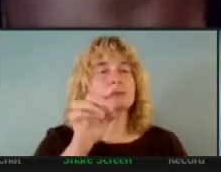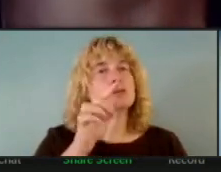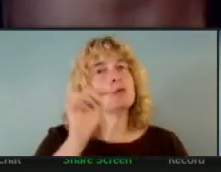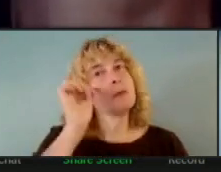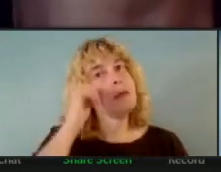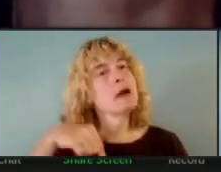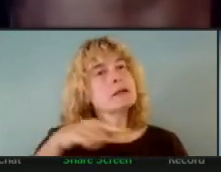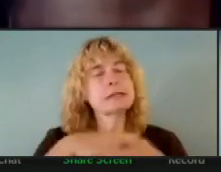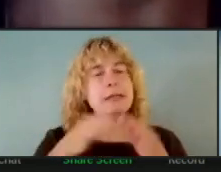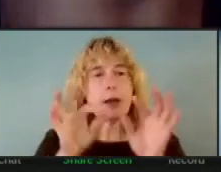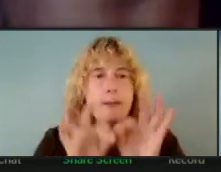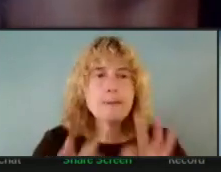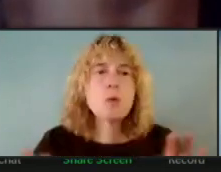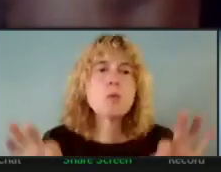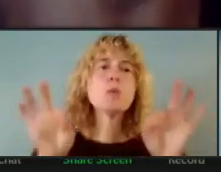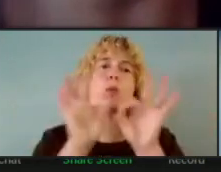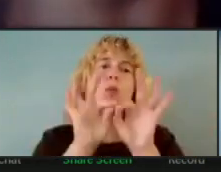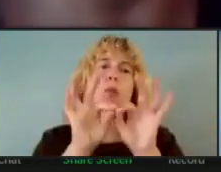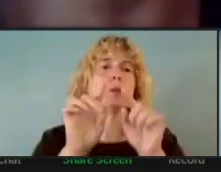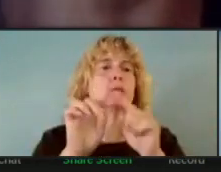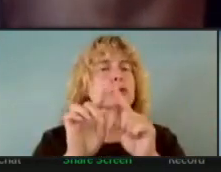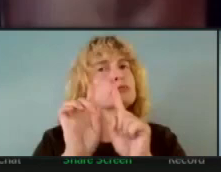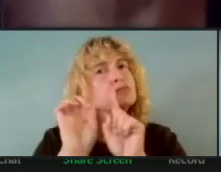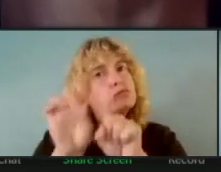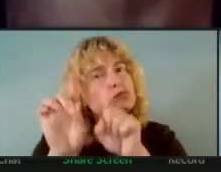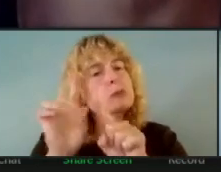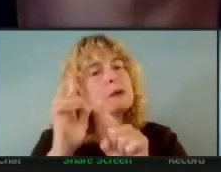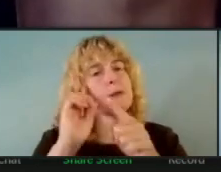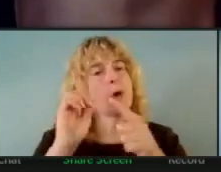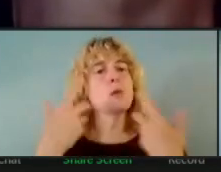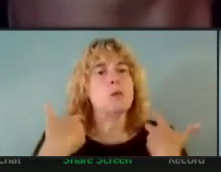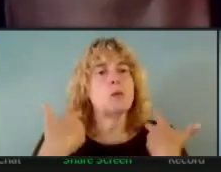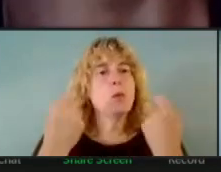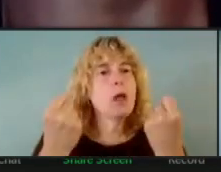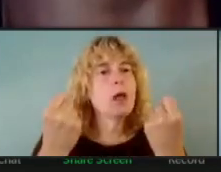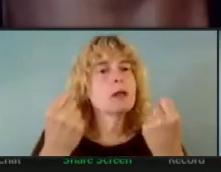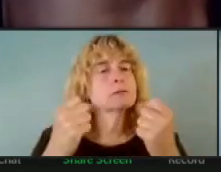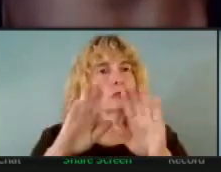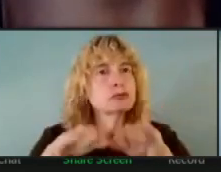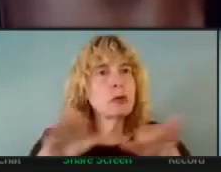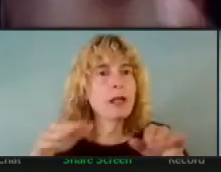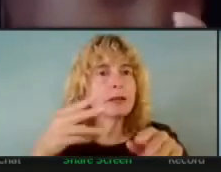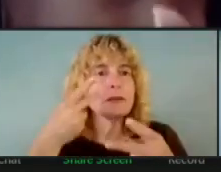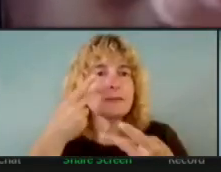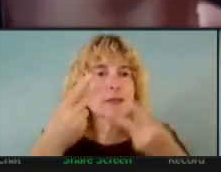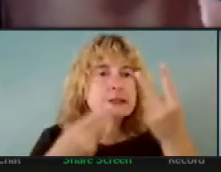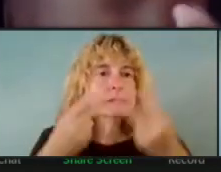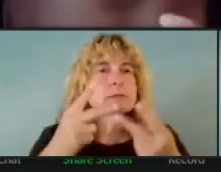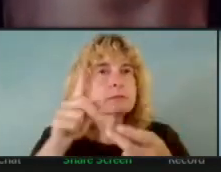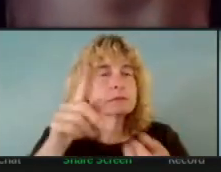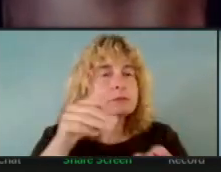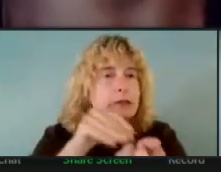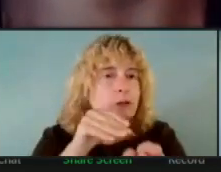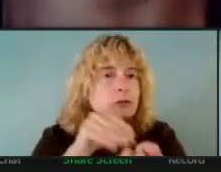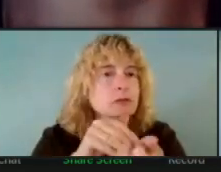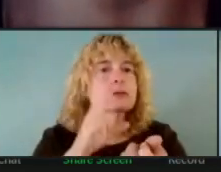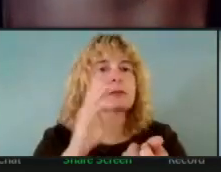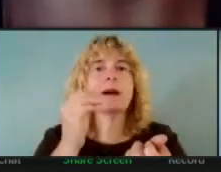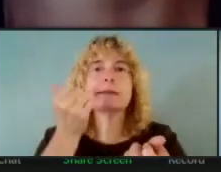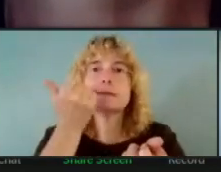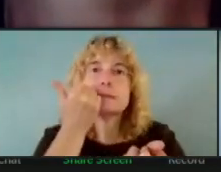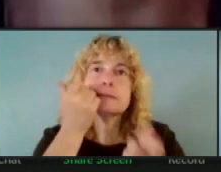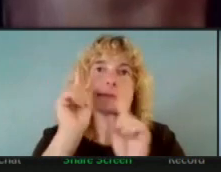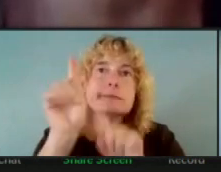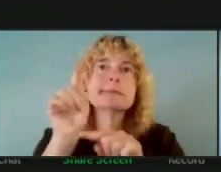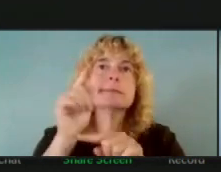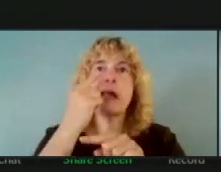for us to continue to go in for our well child visits in particular. And so it's out of our concern, particularly for our youth